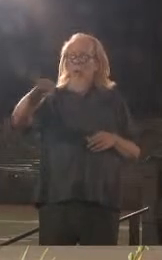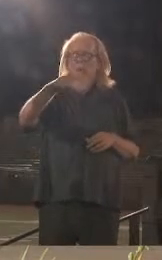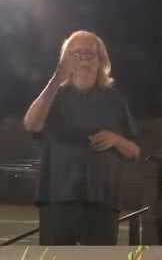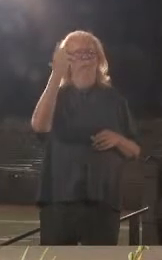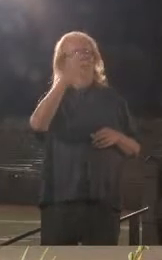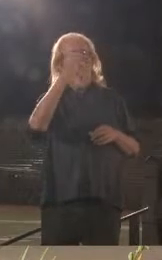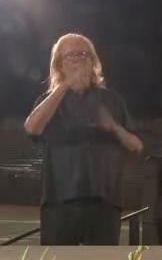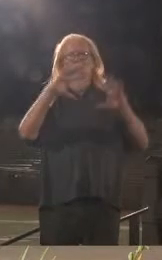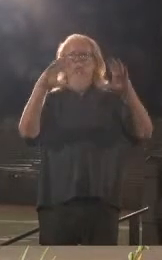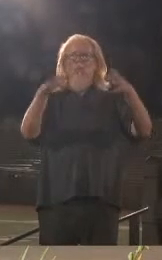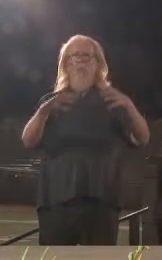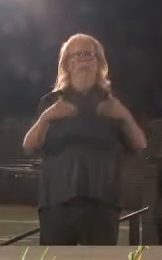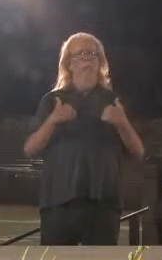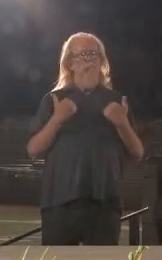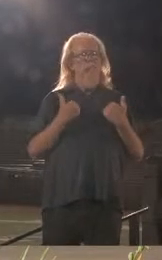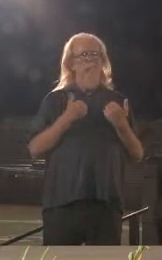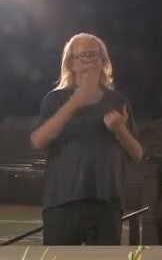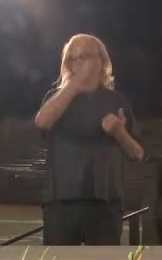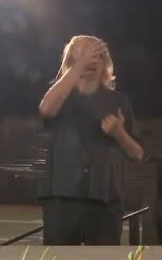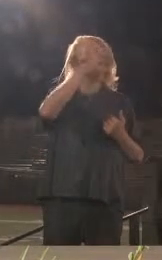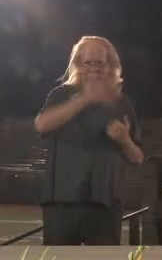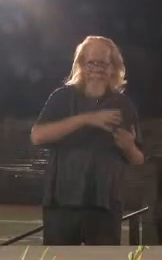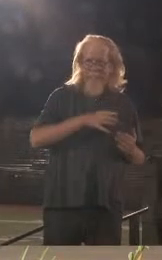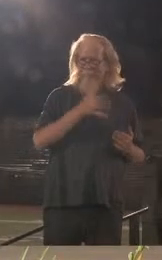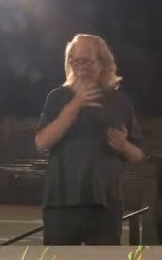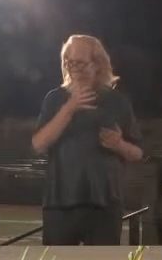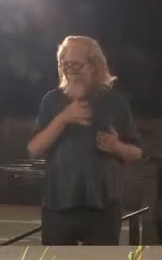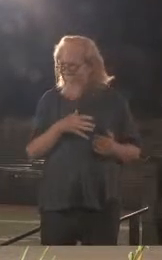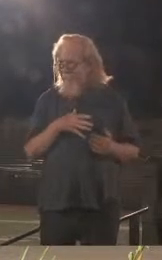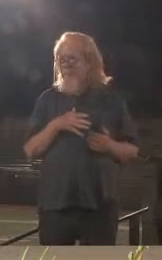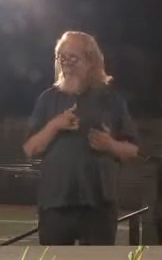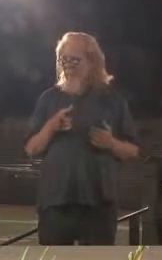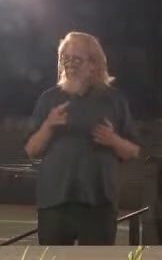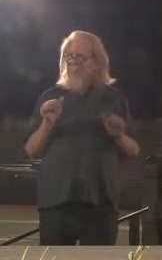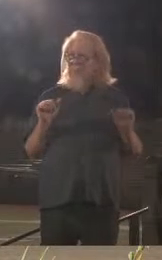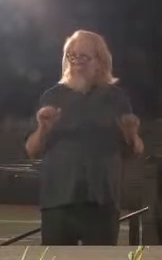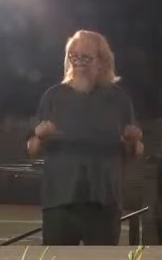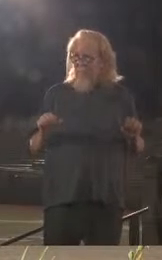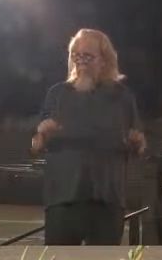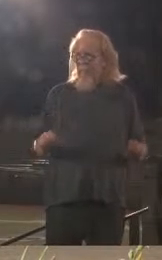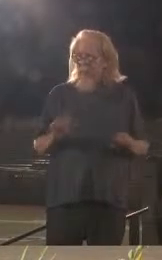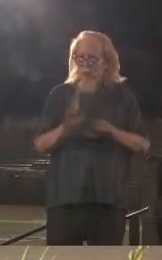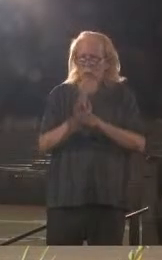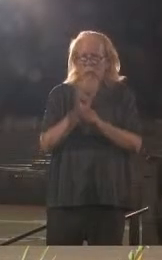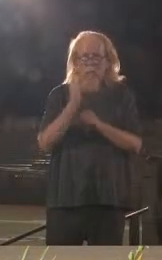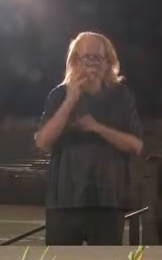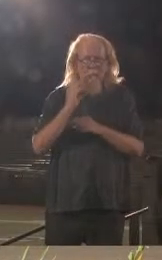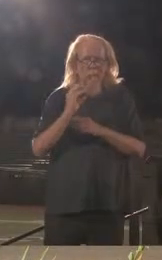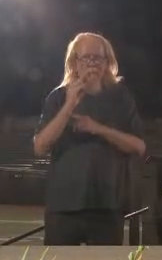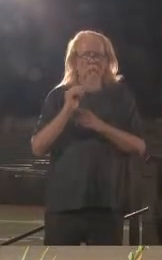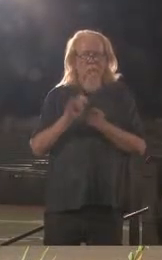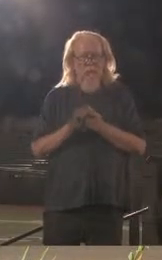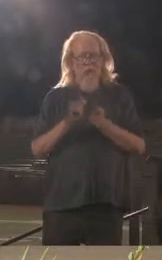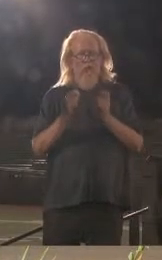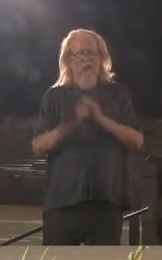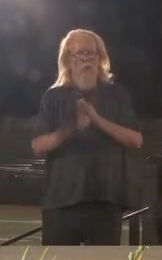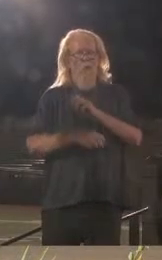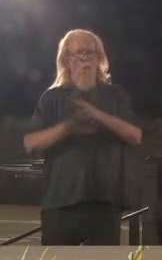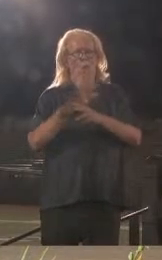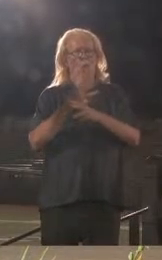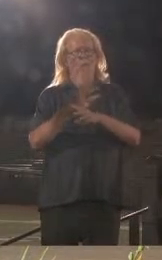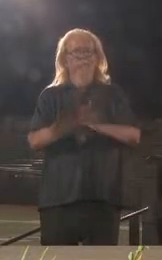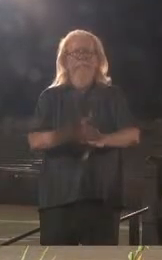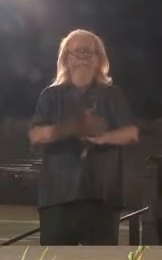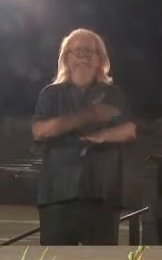amazing group of young men and women, and you have the ability to use your experiences to change this world and make it better